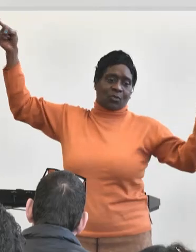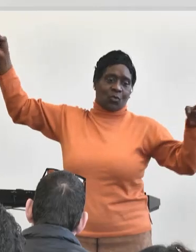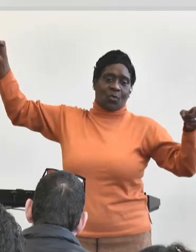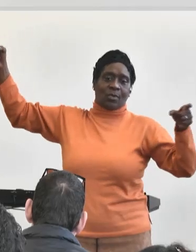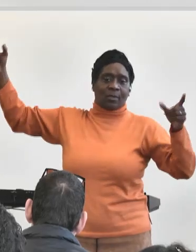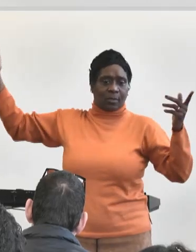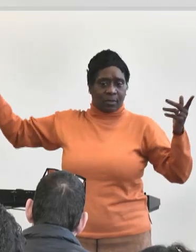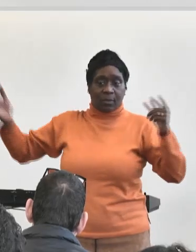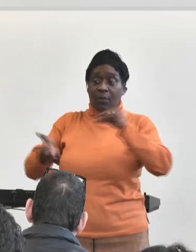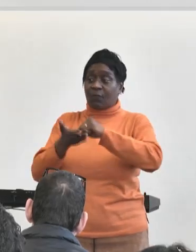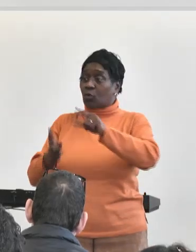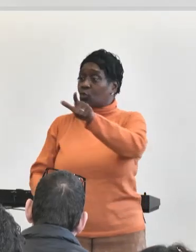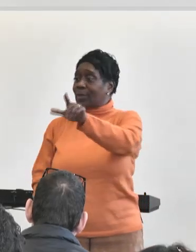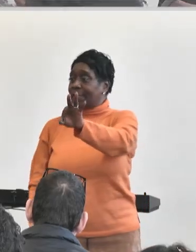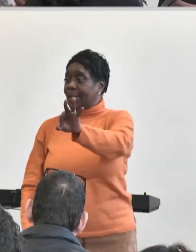Look at verse